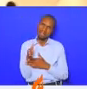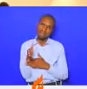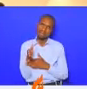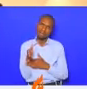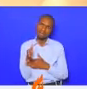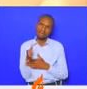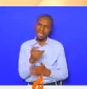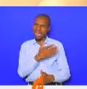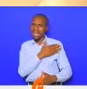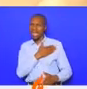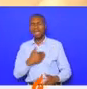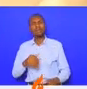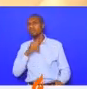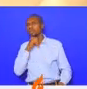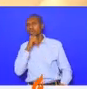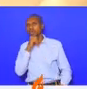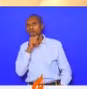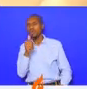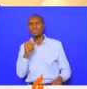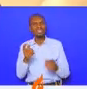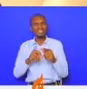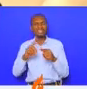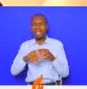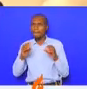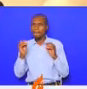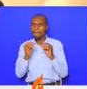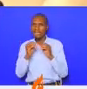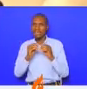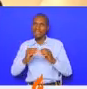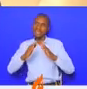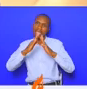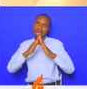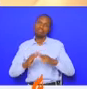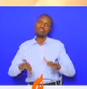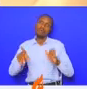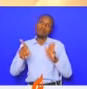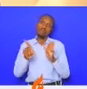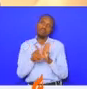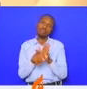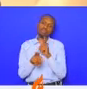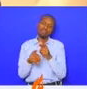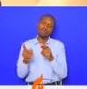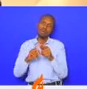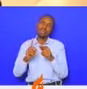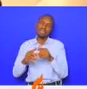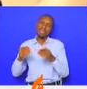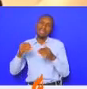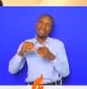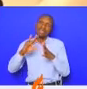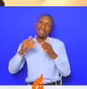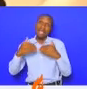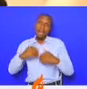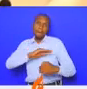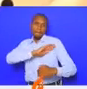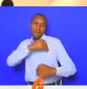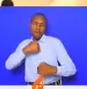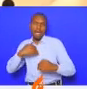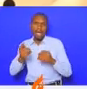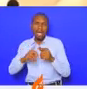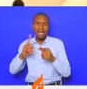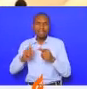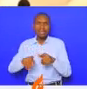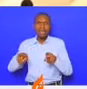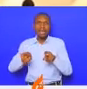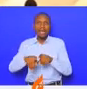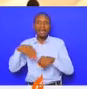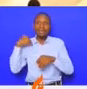And these notes are paraza. These are House of Lords, Mr. Speaker, that has powers as that of a High